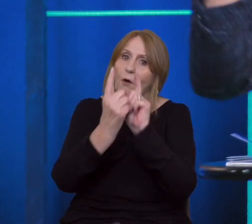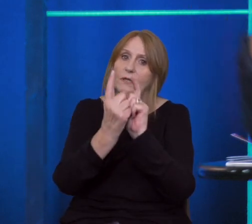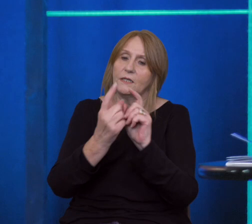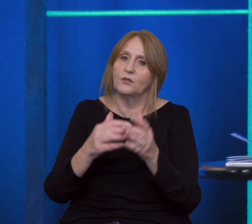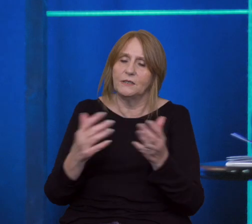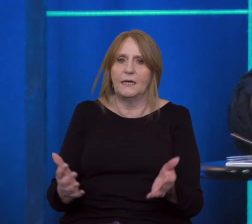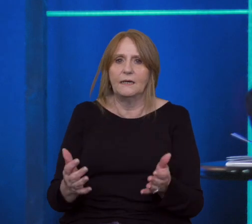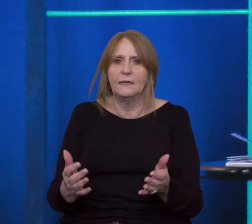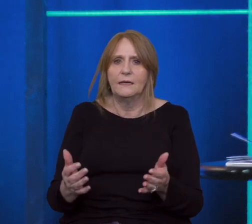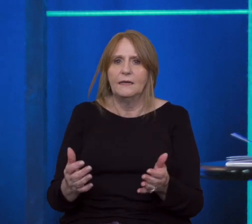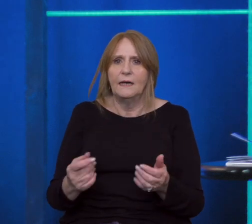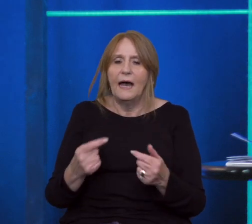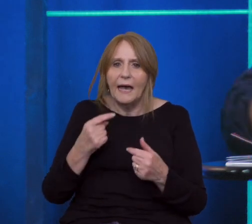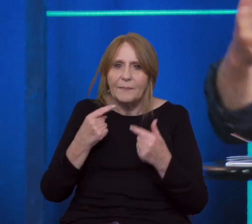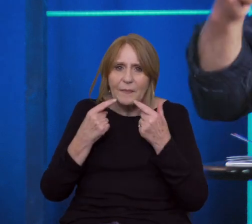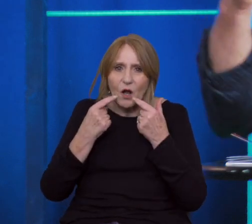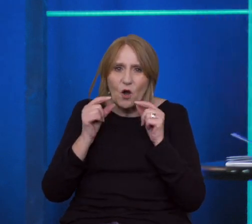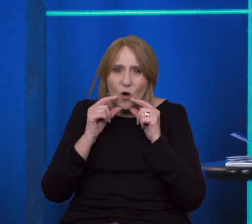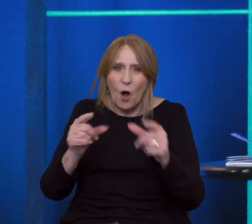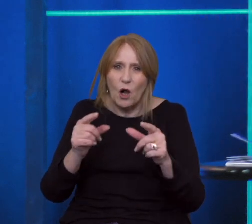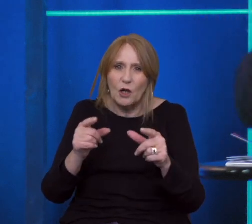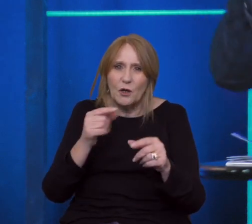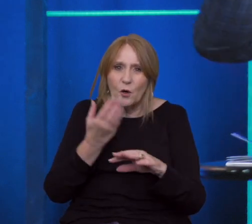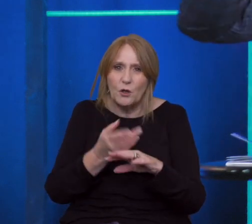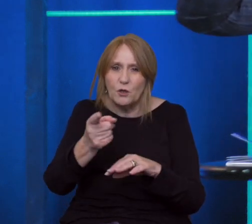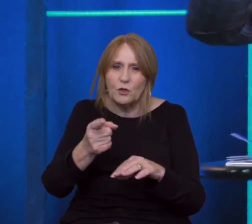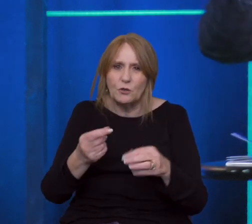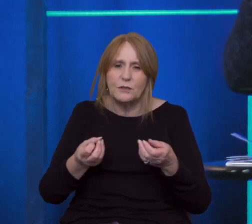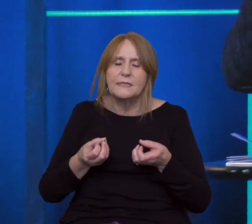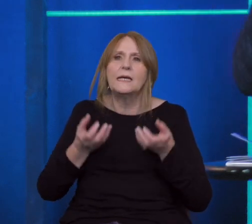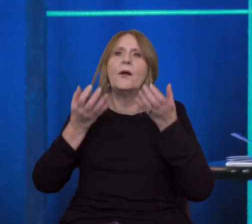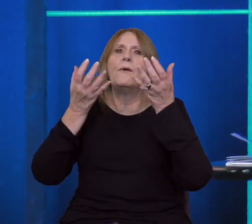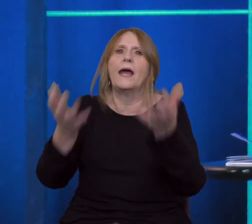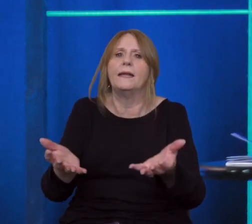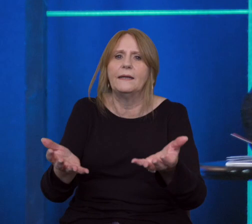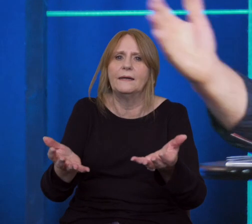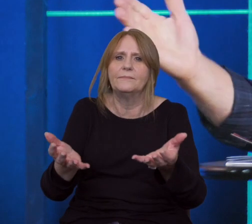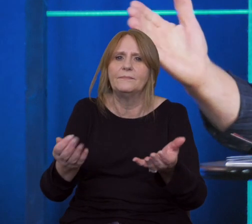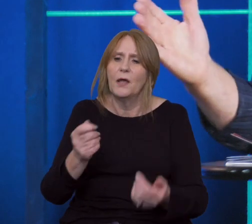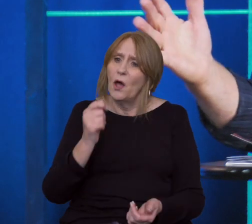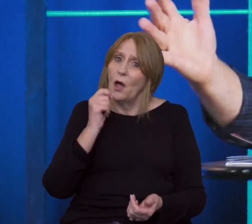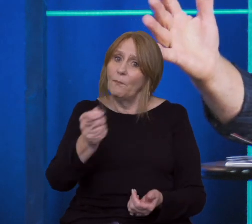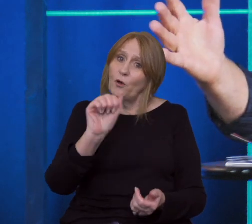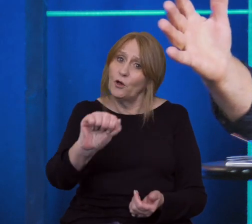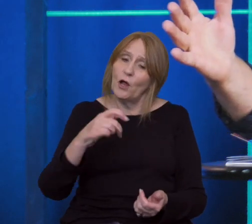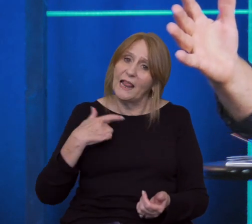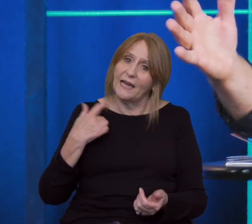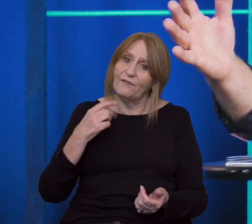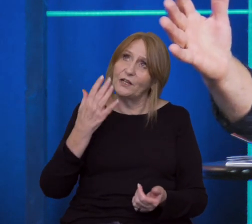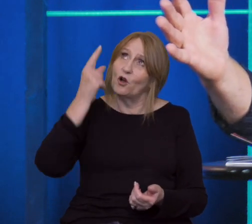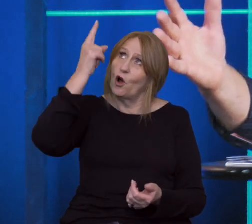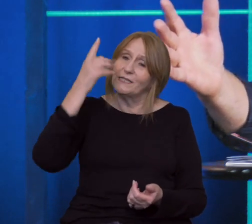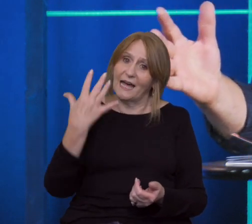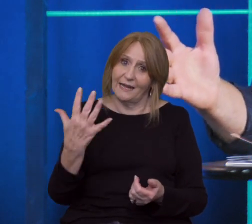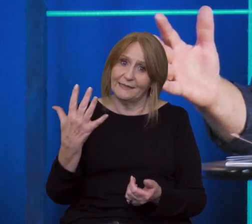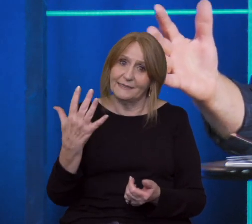I'm calling on you, surrender. Put your life in His hands and let Him put His life in your heart. It's already done. Jesus has forgiven you your